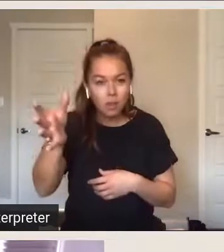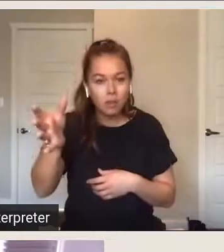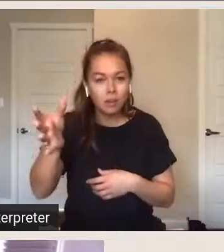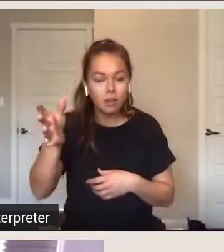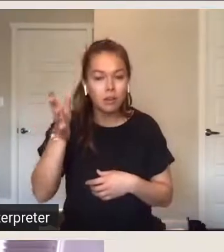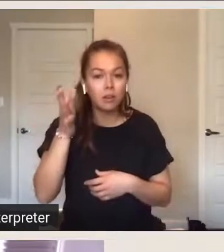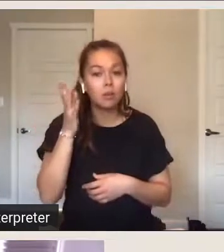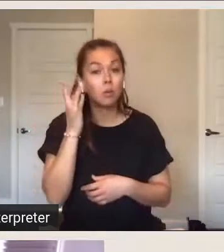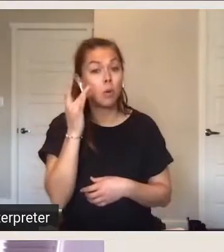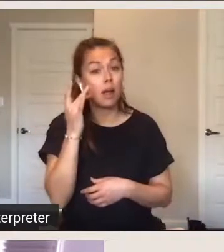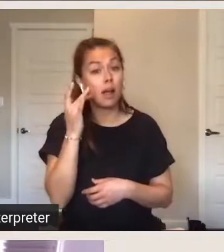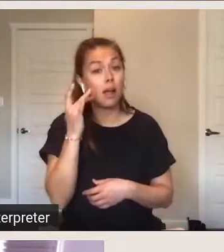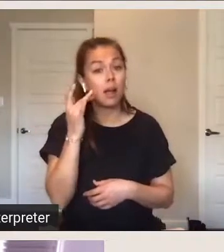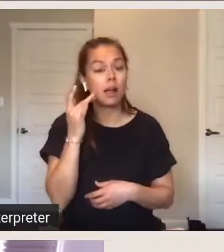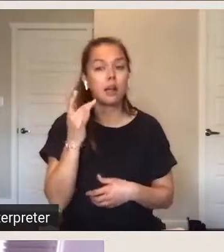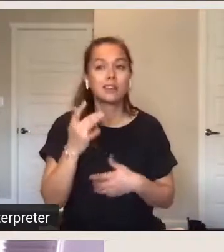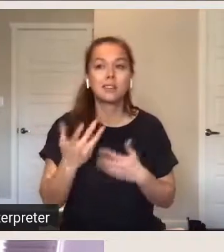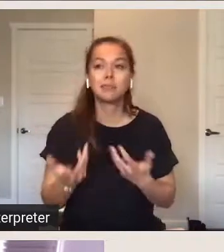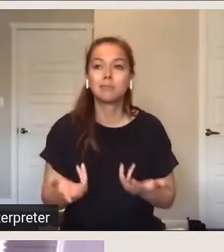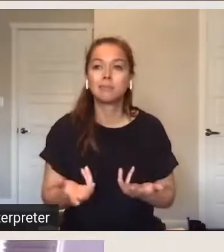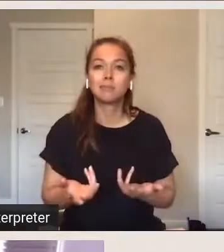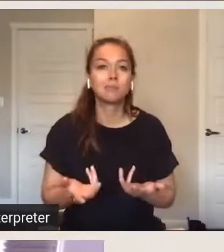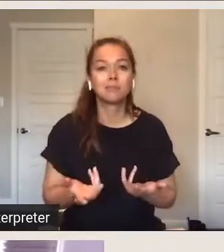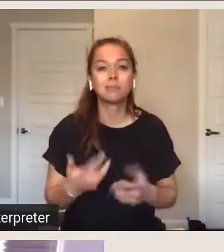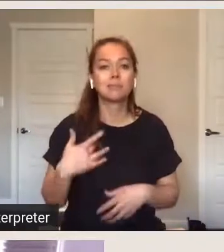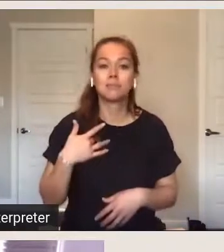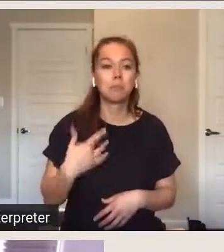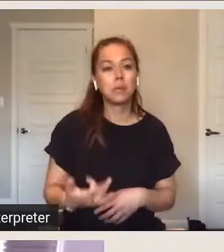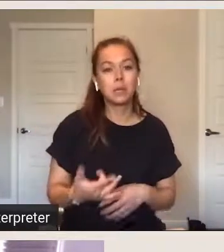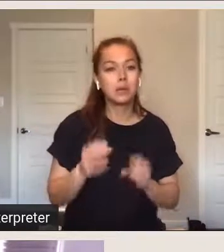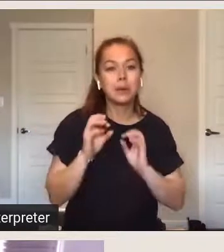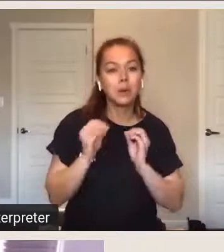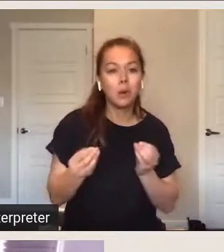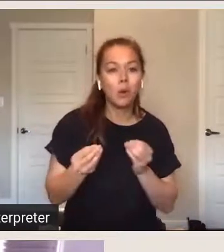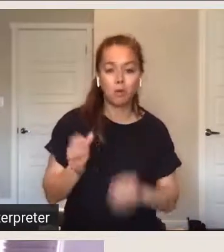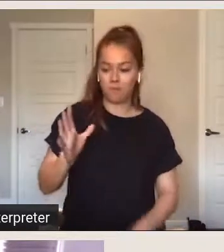normally we don't really take like formal photos with